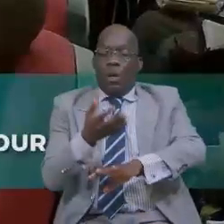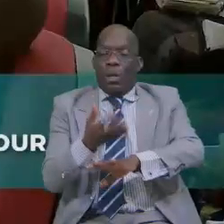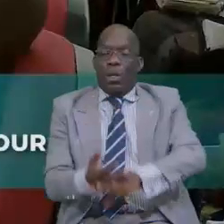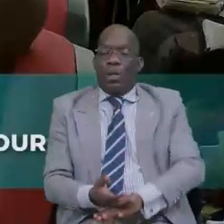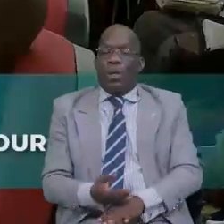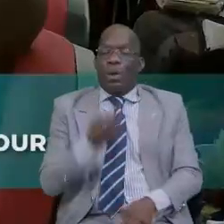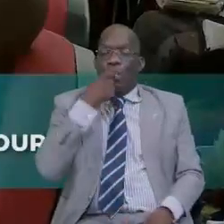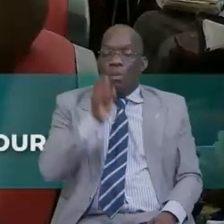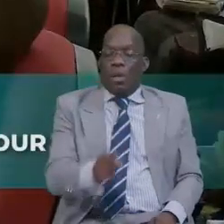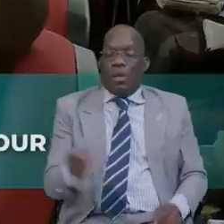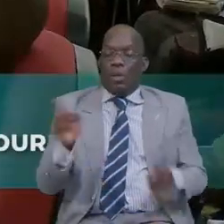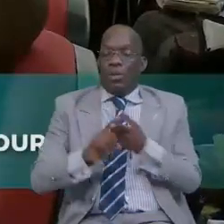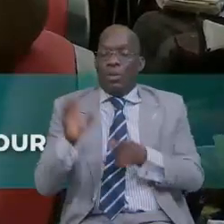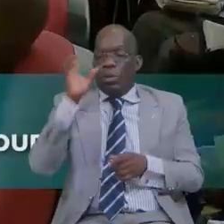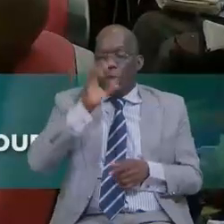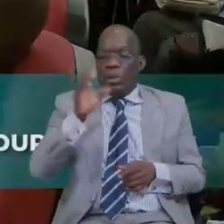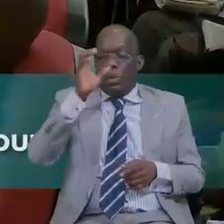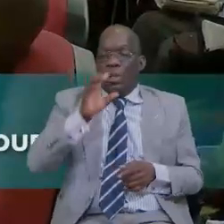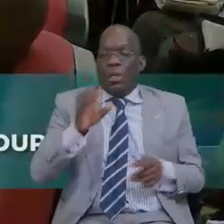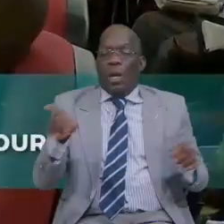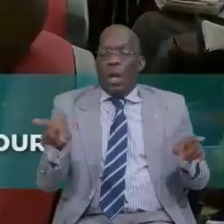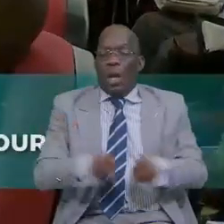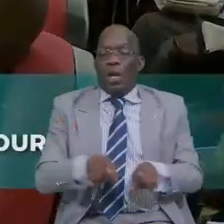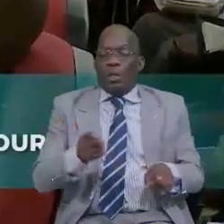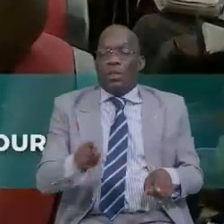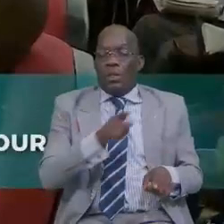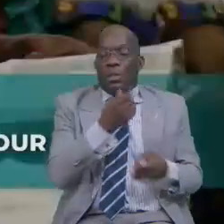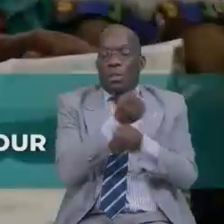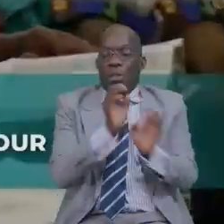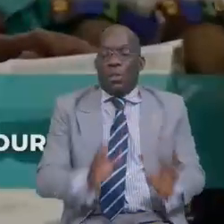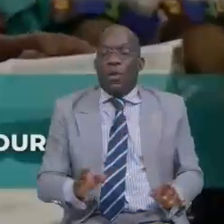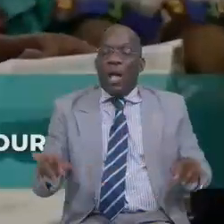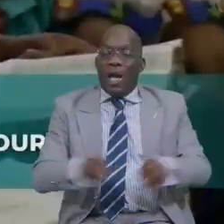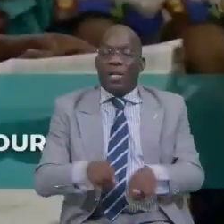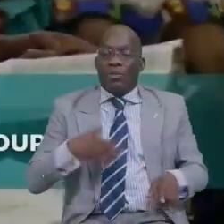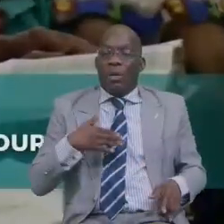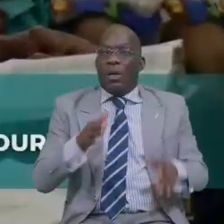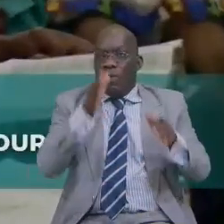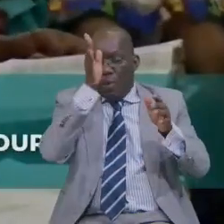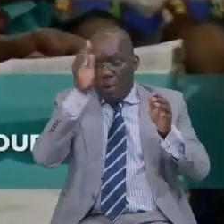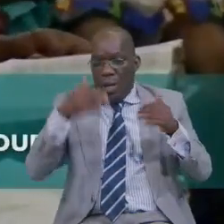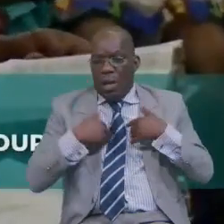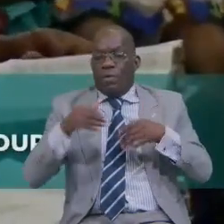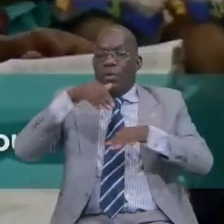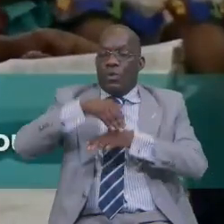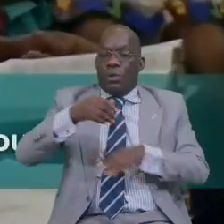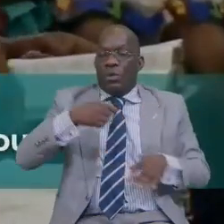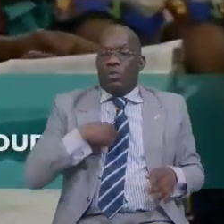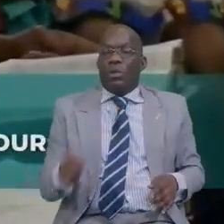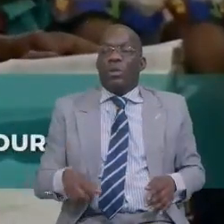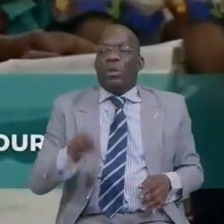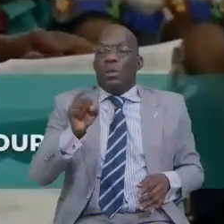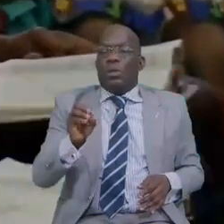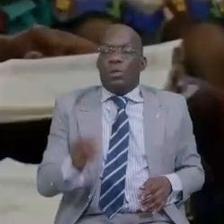Savior. As my Father has sent me, so send I you. Number three,